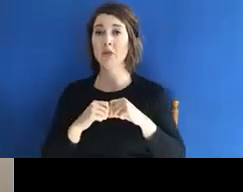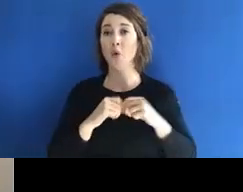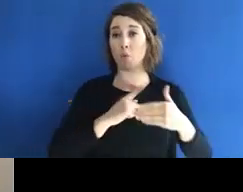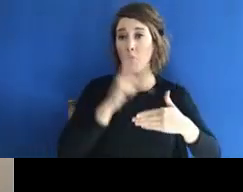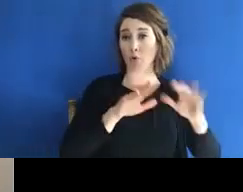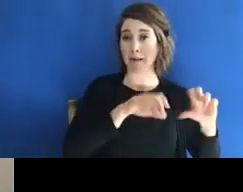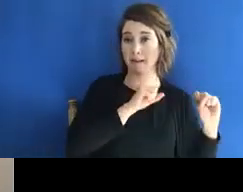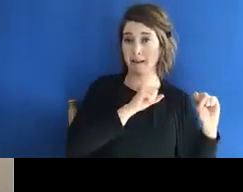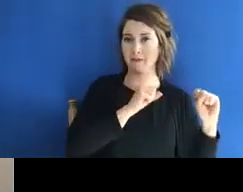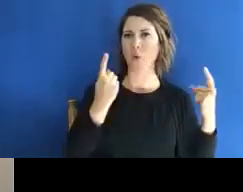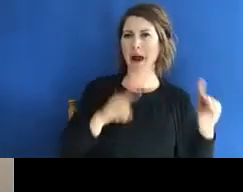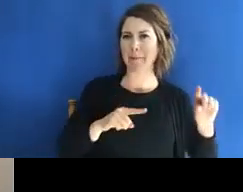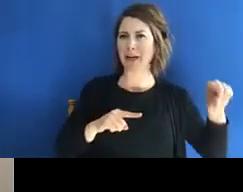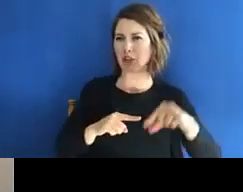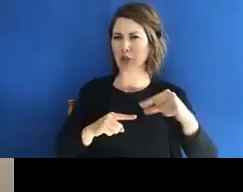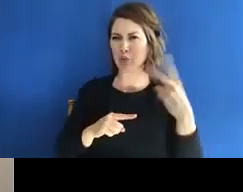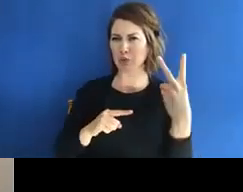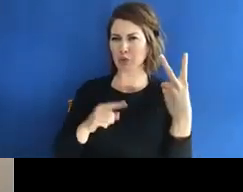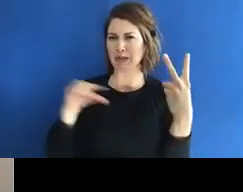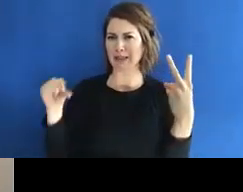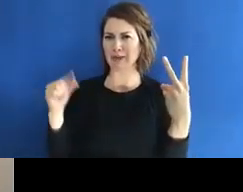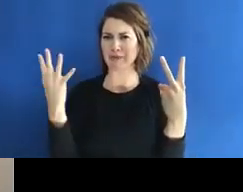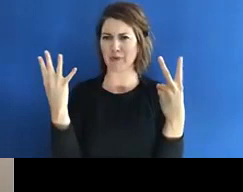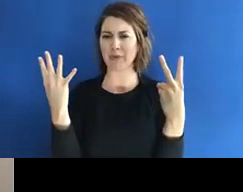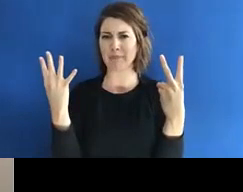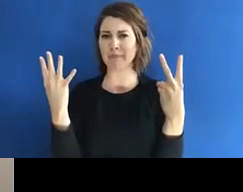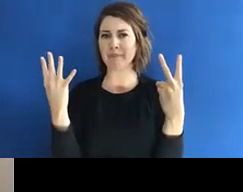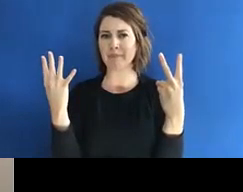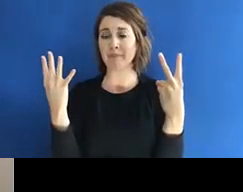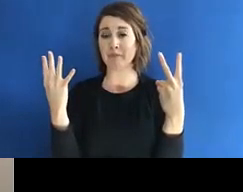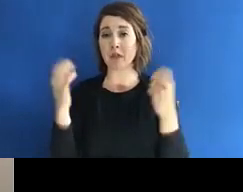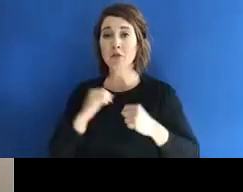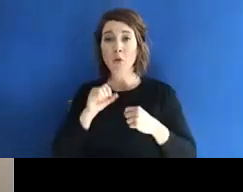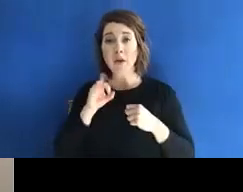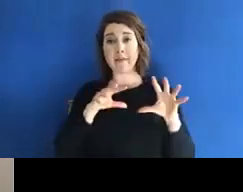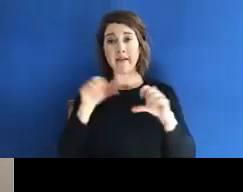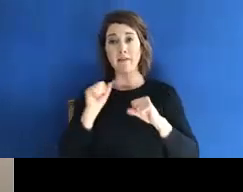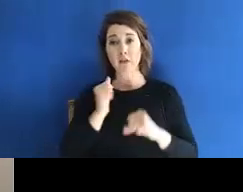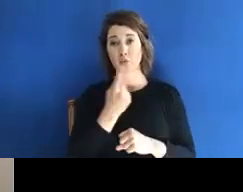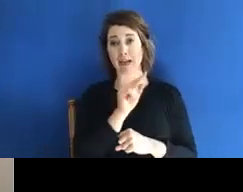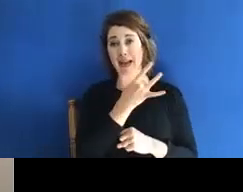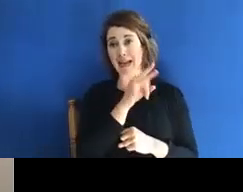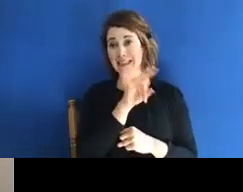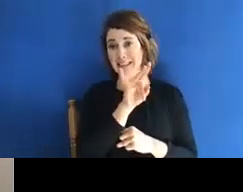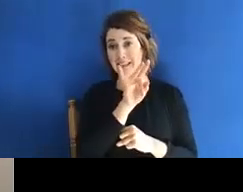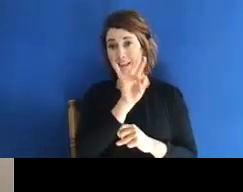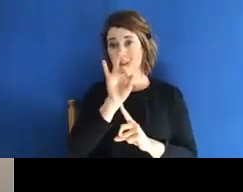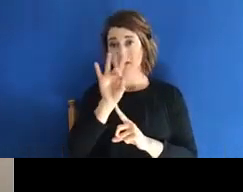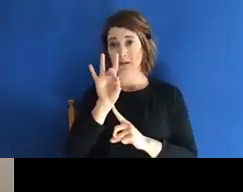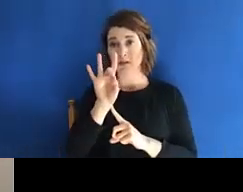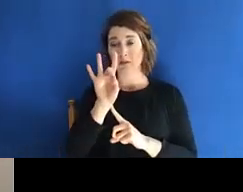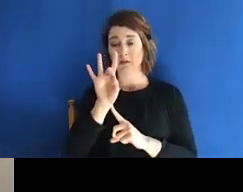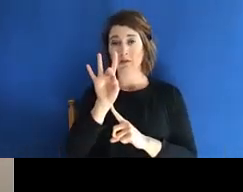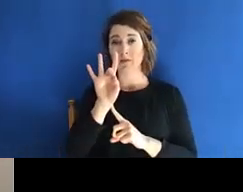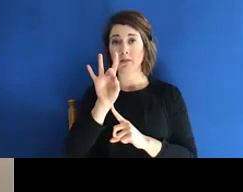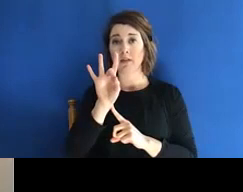cohort, those people who exited in calendar year 2018, of the percent of the participants who left